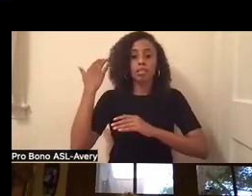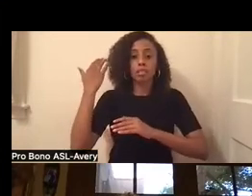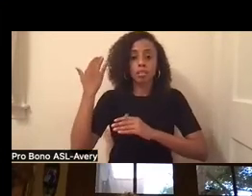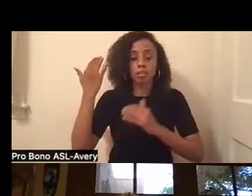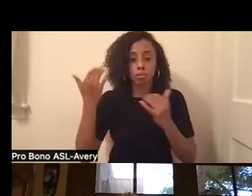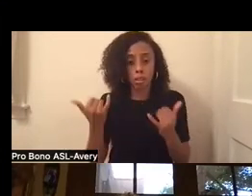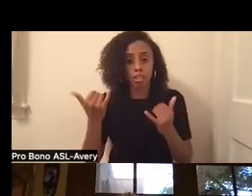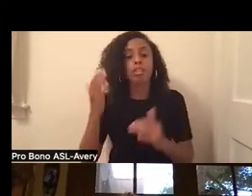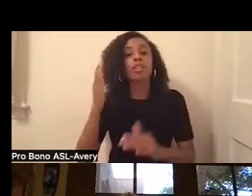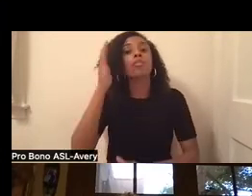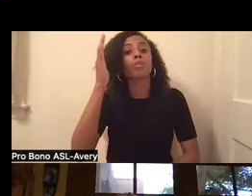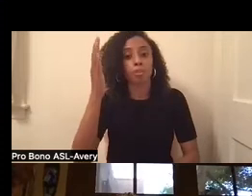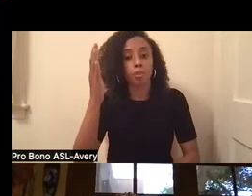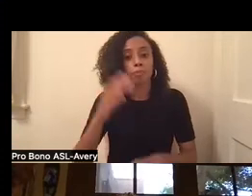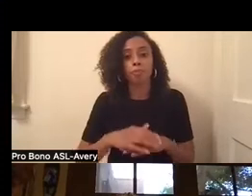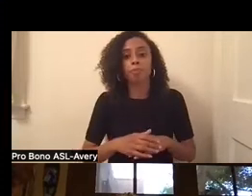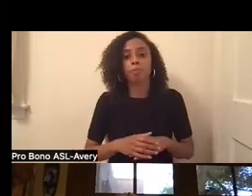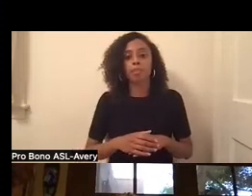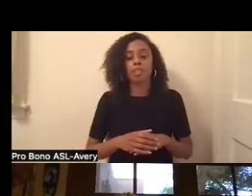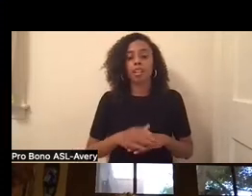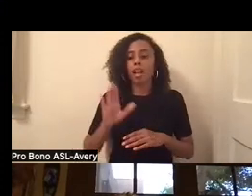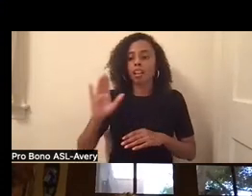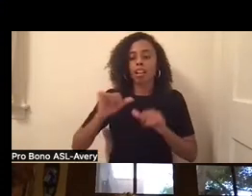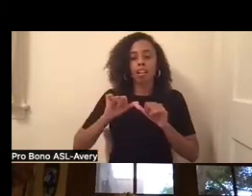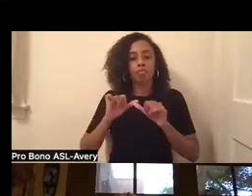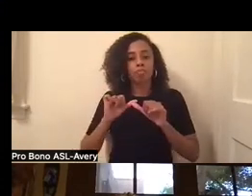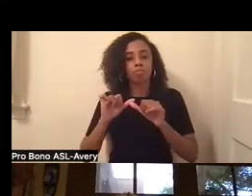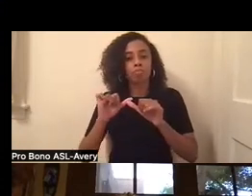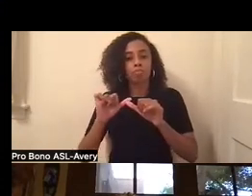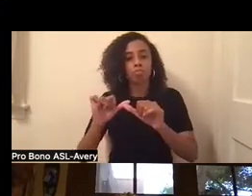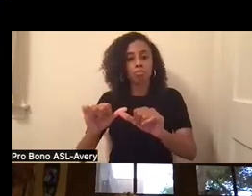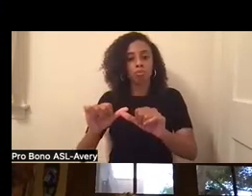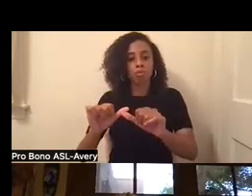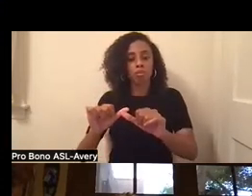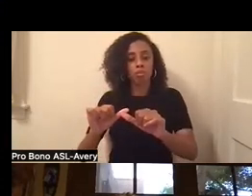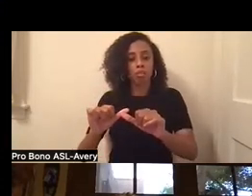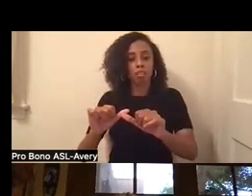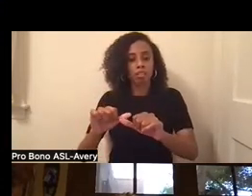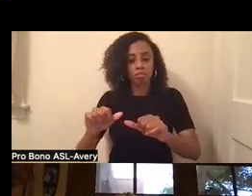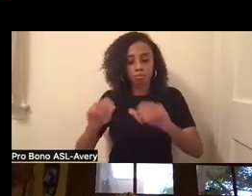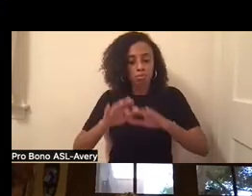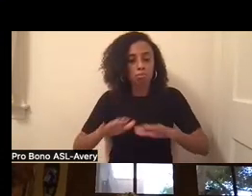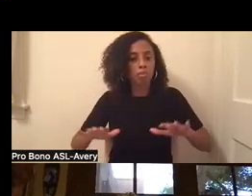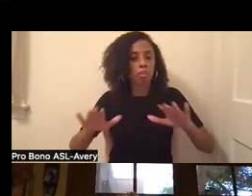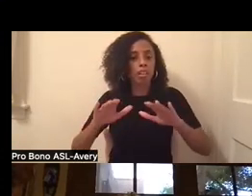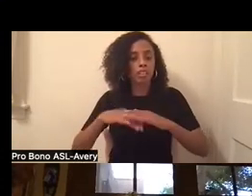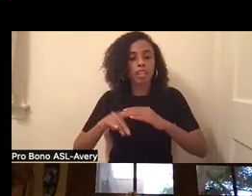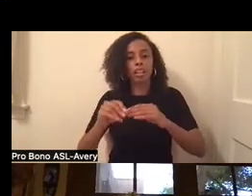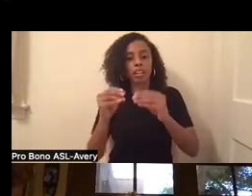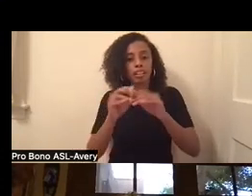future, and their continuing presence in this homeland and throughout their